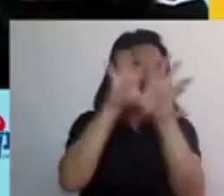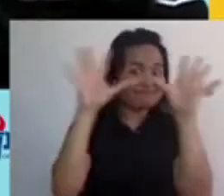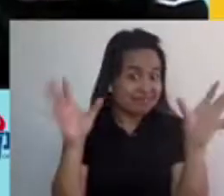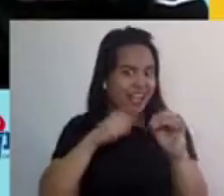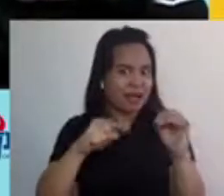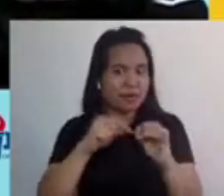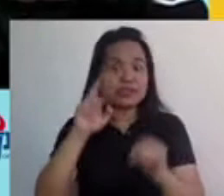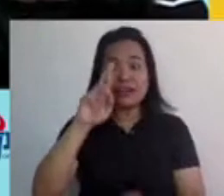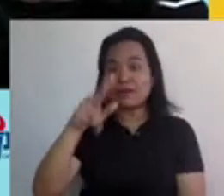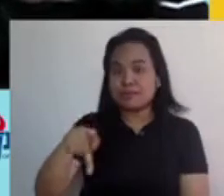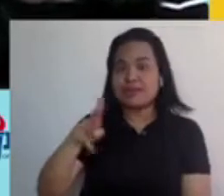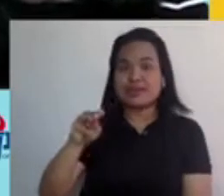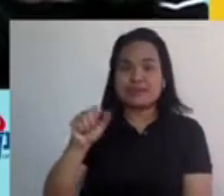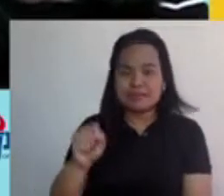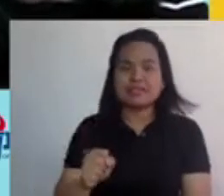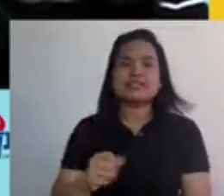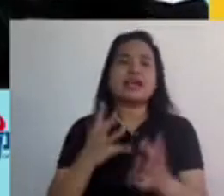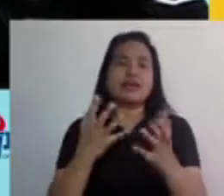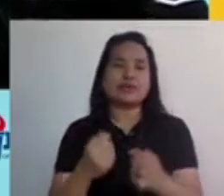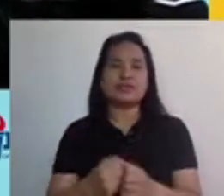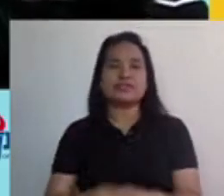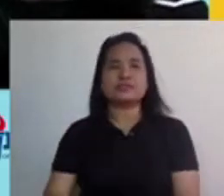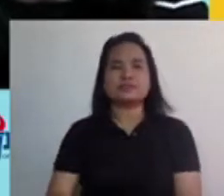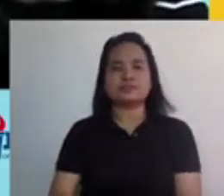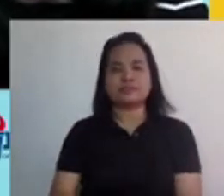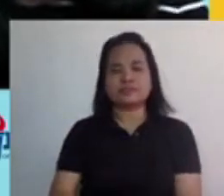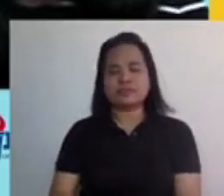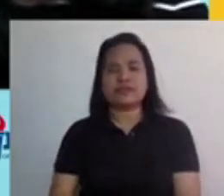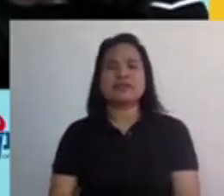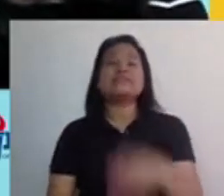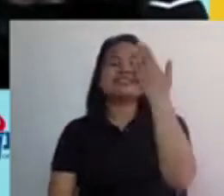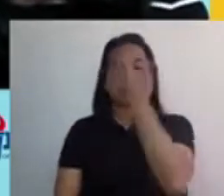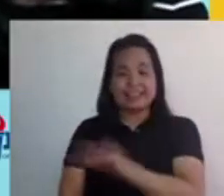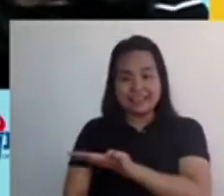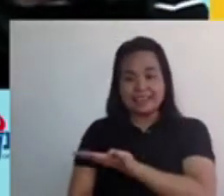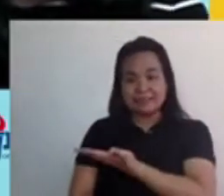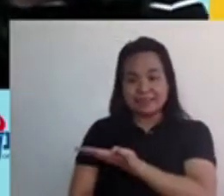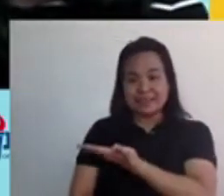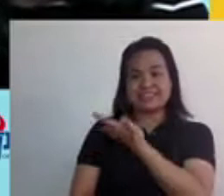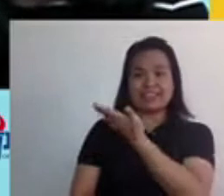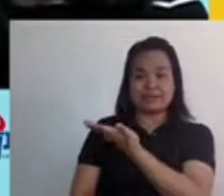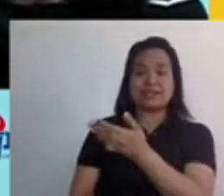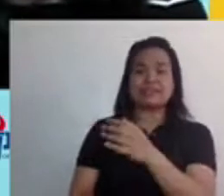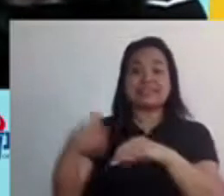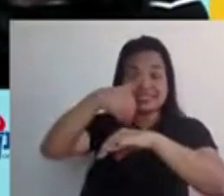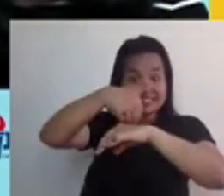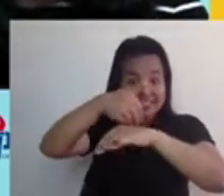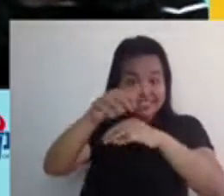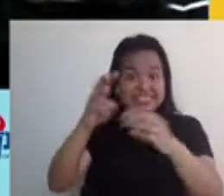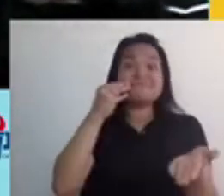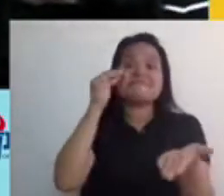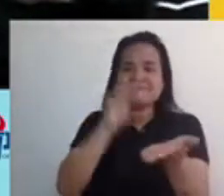may reach us at the BHROD there on our email or on our telephone number provided on your